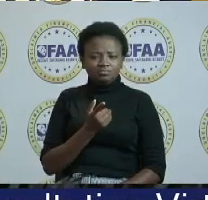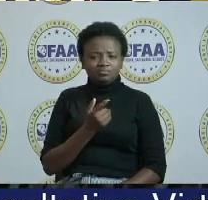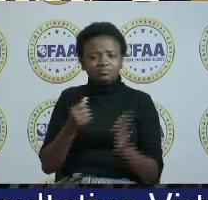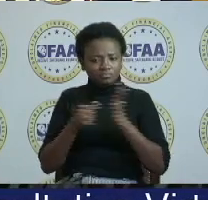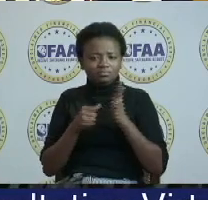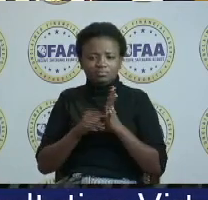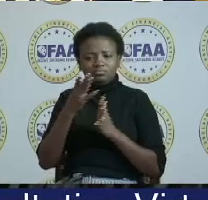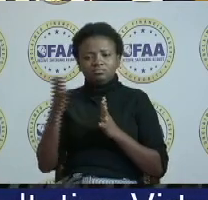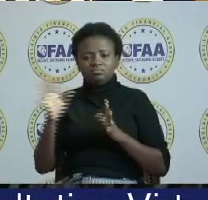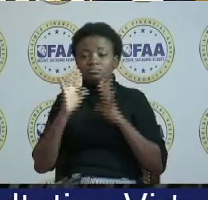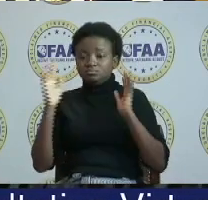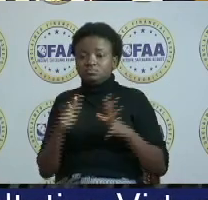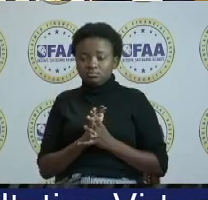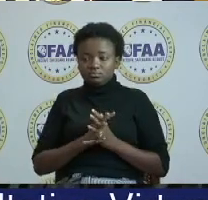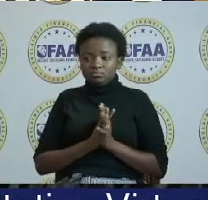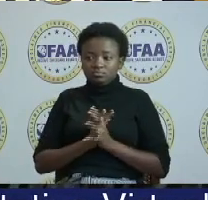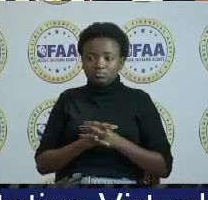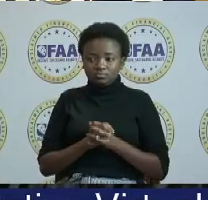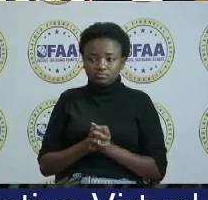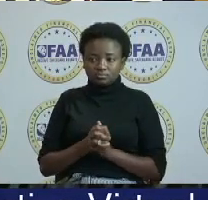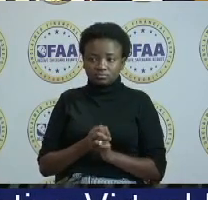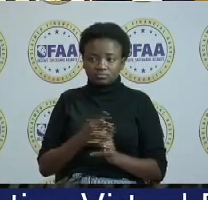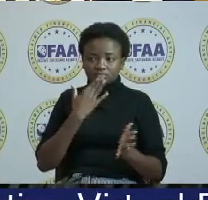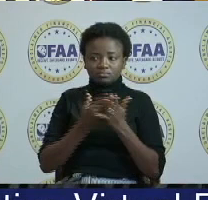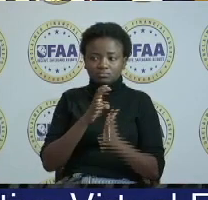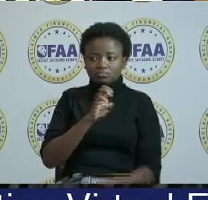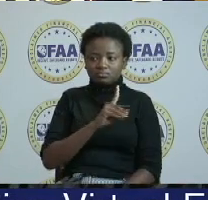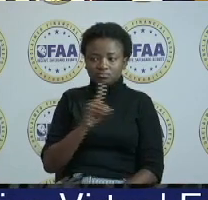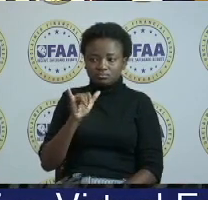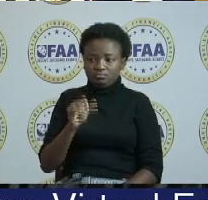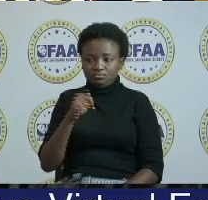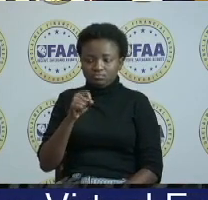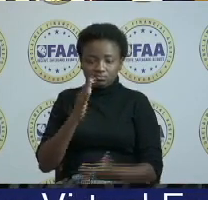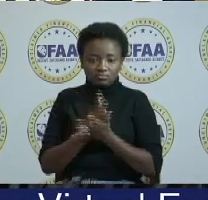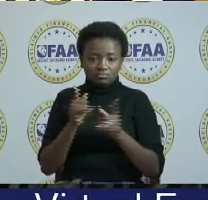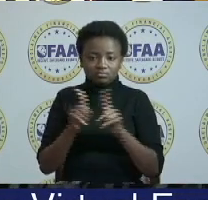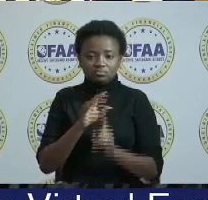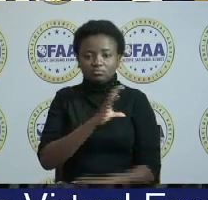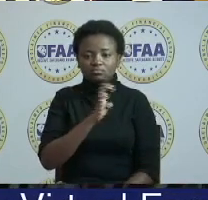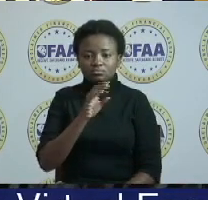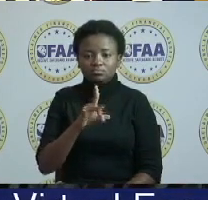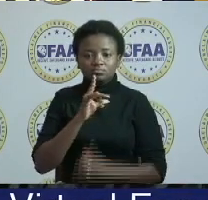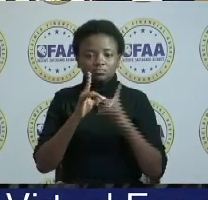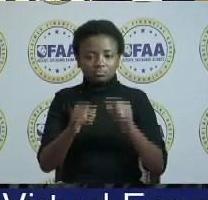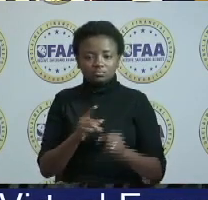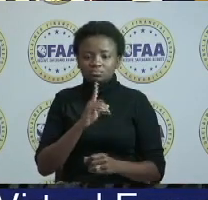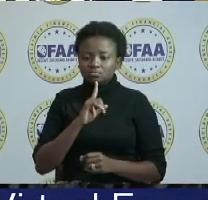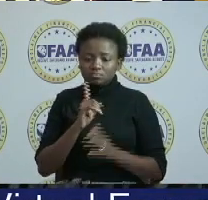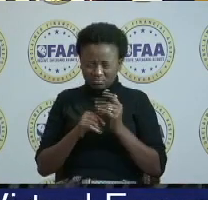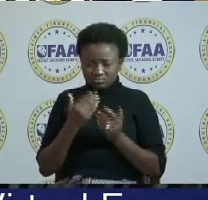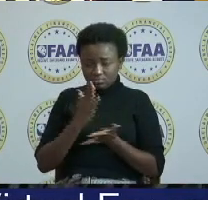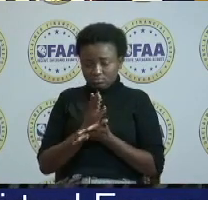from where you sit. Yes. Thank you, Eddie. Yes, just as the CEO said, that we have the